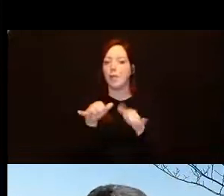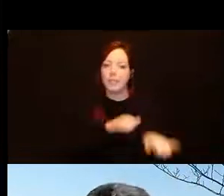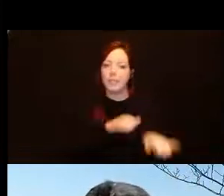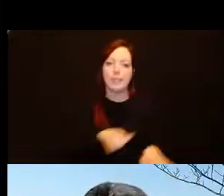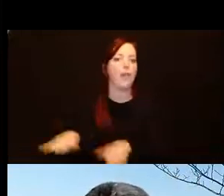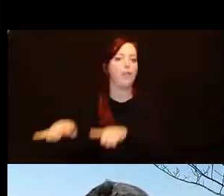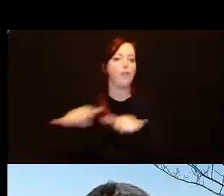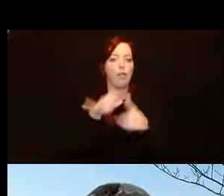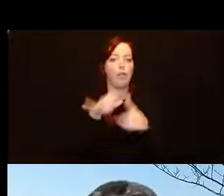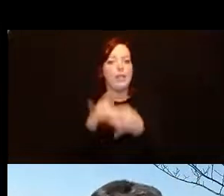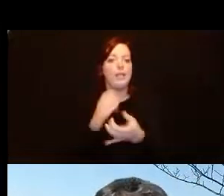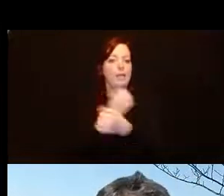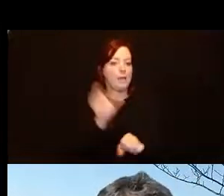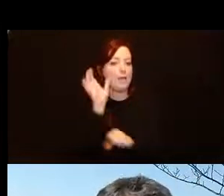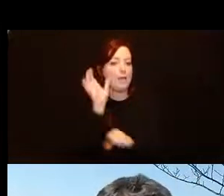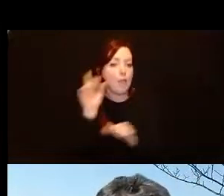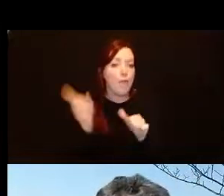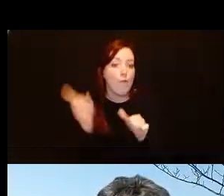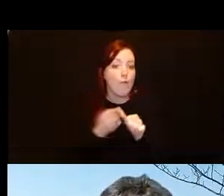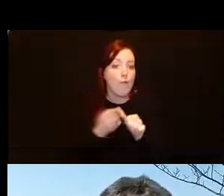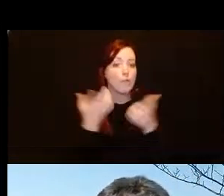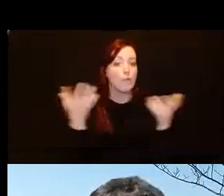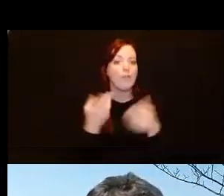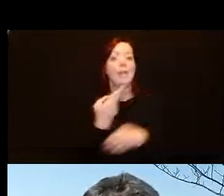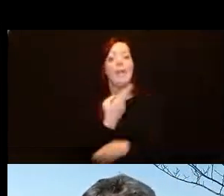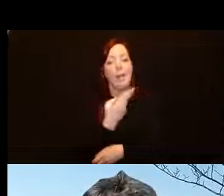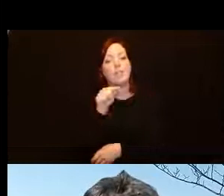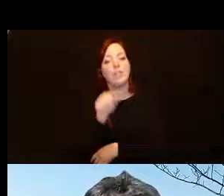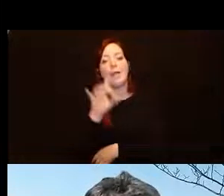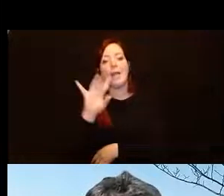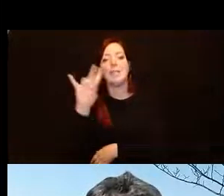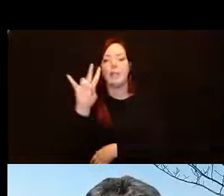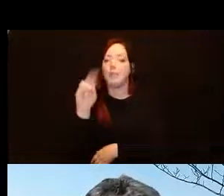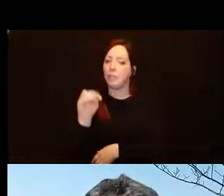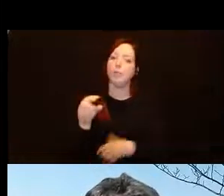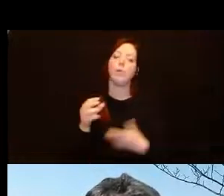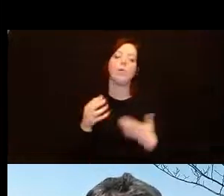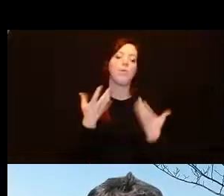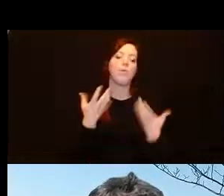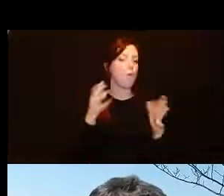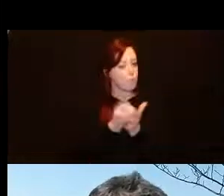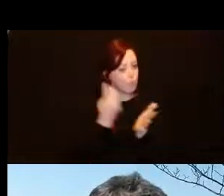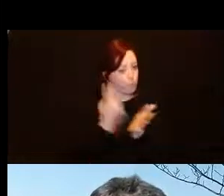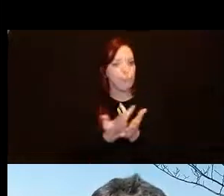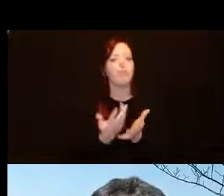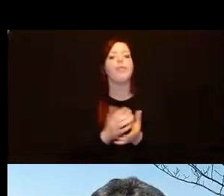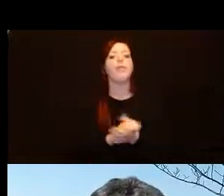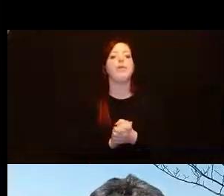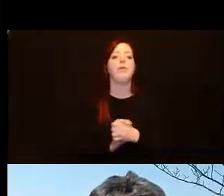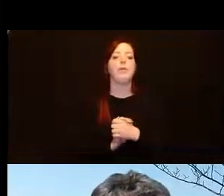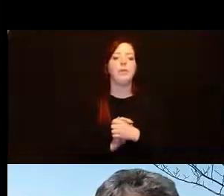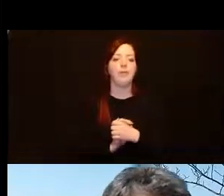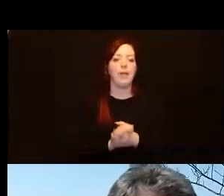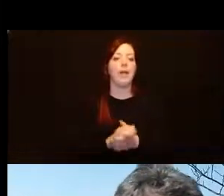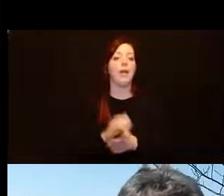The first one is H.871, which is already approved, is safe listening guidelines for